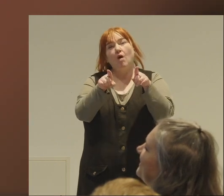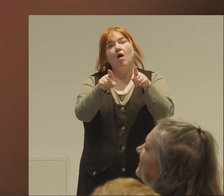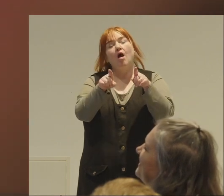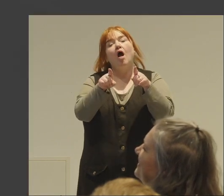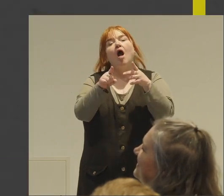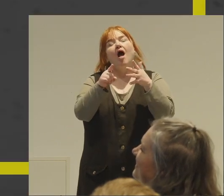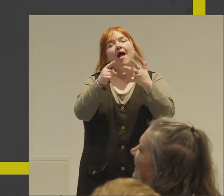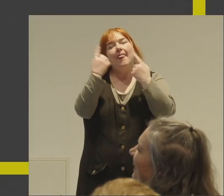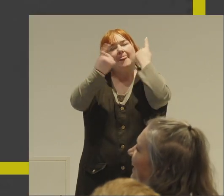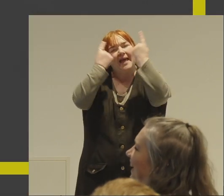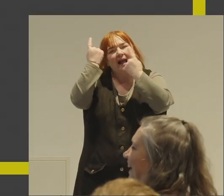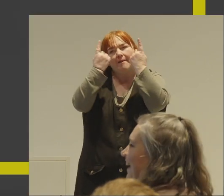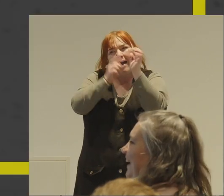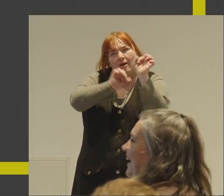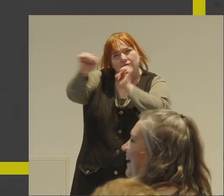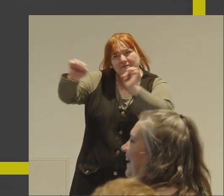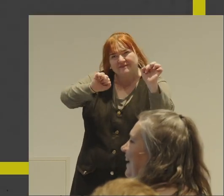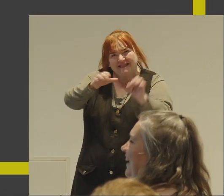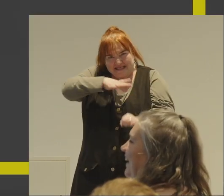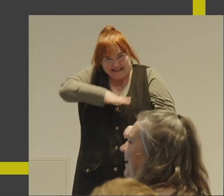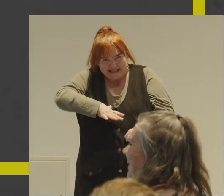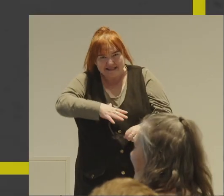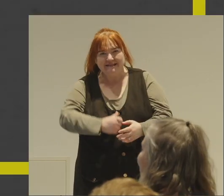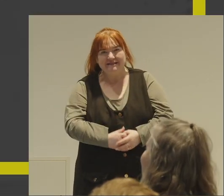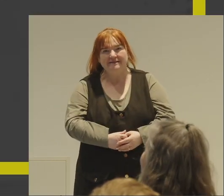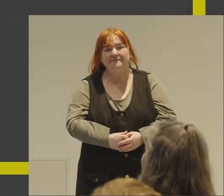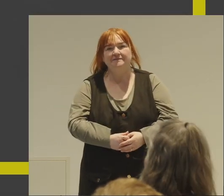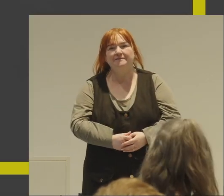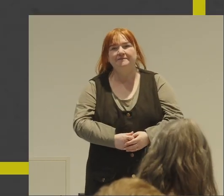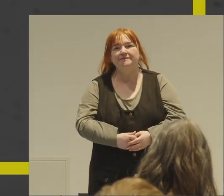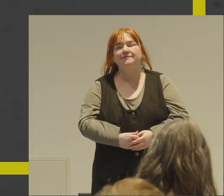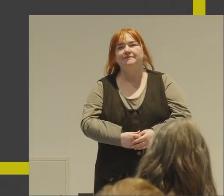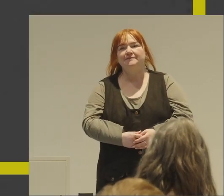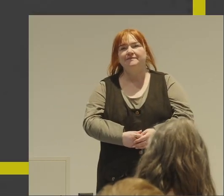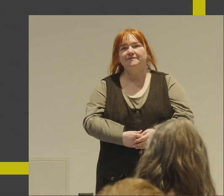considerate.